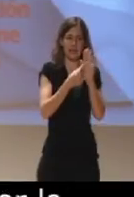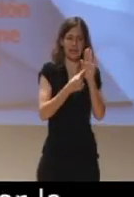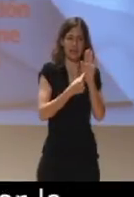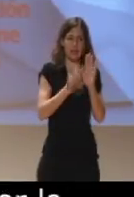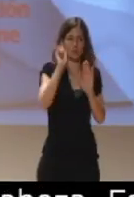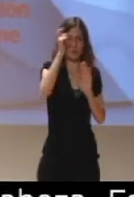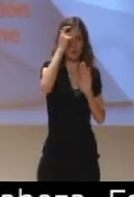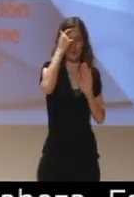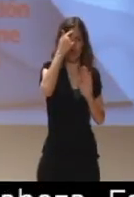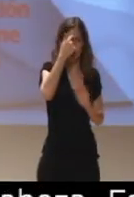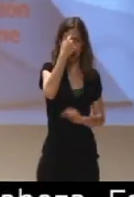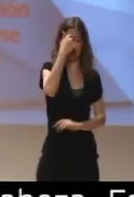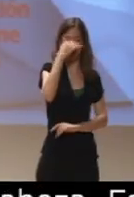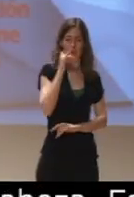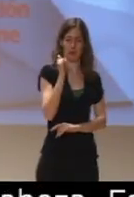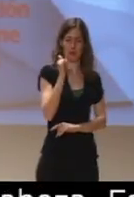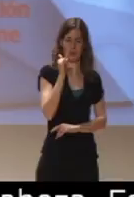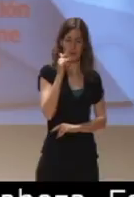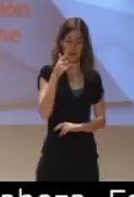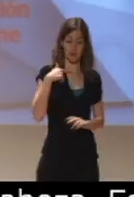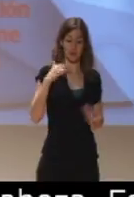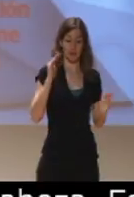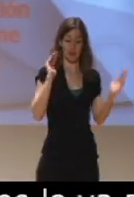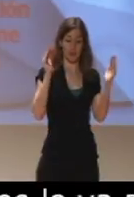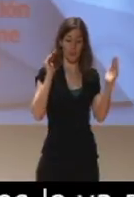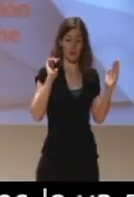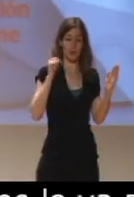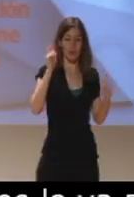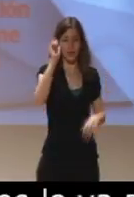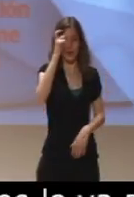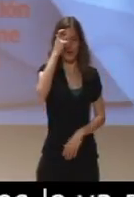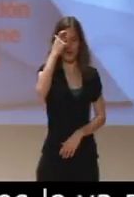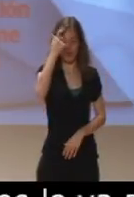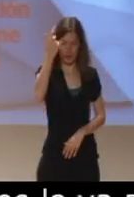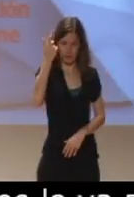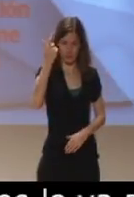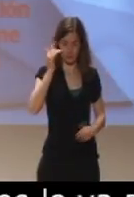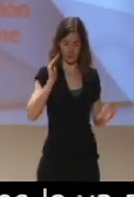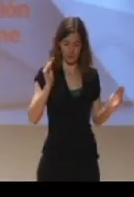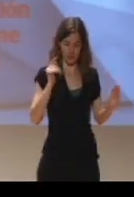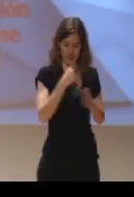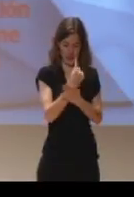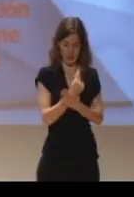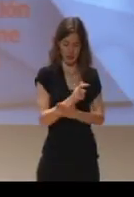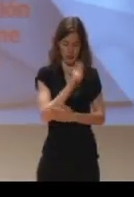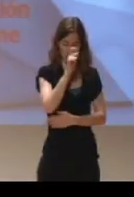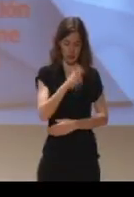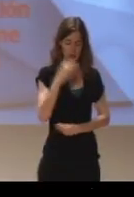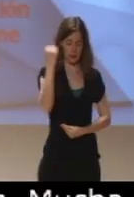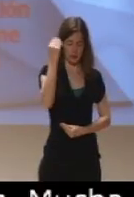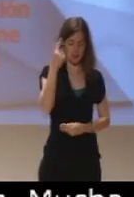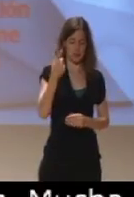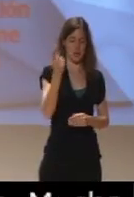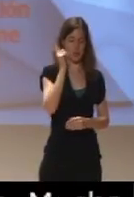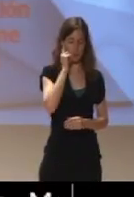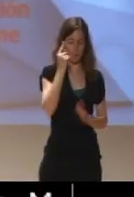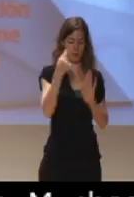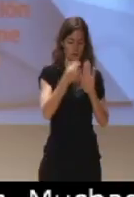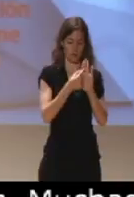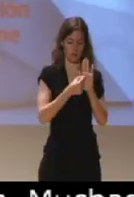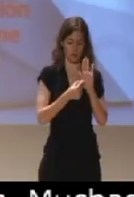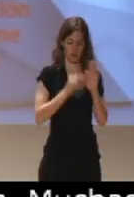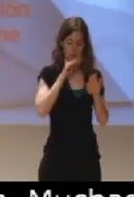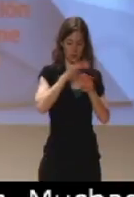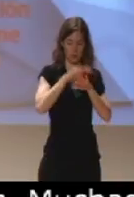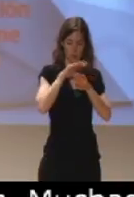criteria embedded in their mind so that they think straight away of the people that will be using them, regardless of